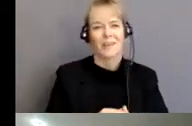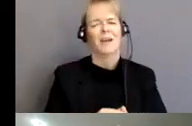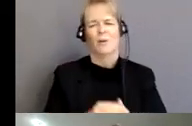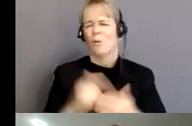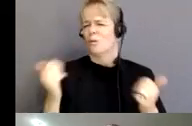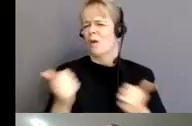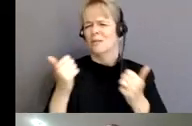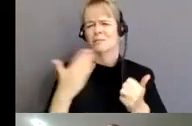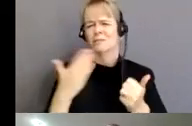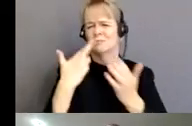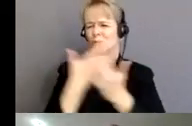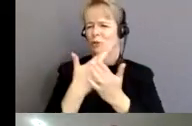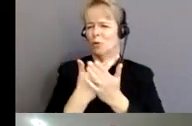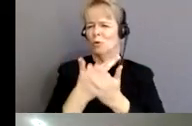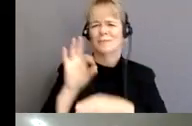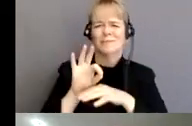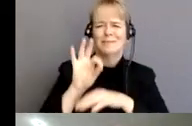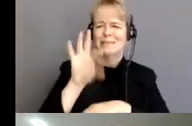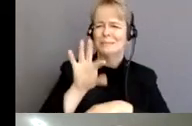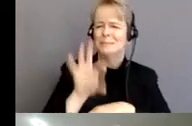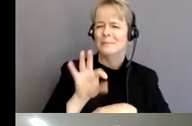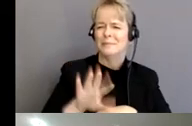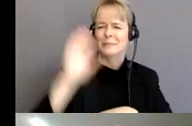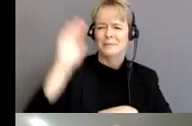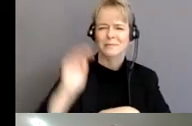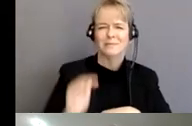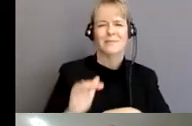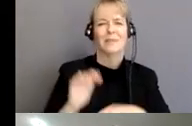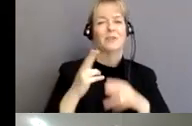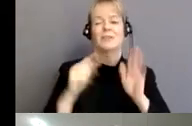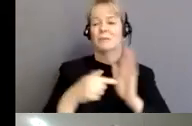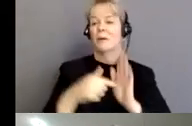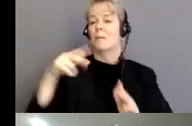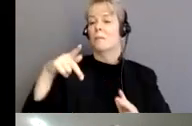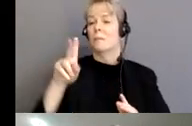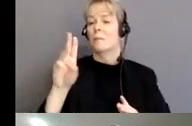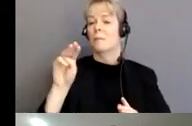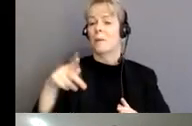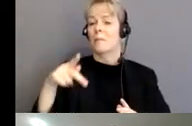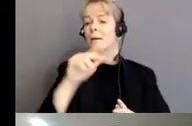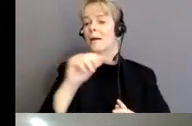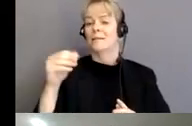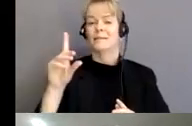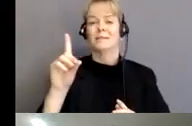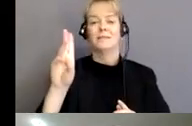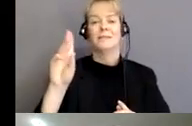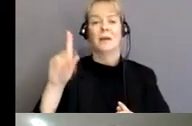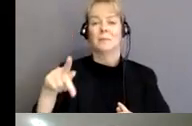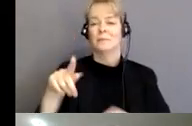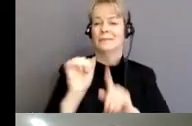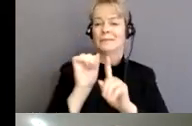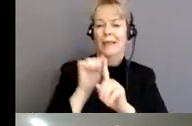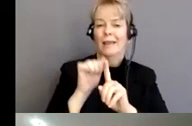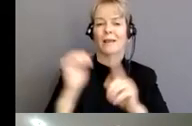there's some specific information with respect to pump and dump scams, fake government messages, and just general warnings about